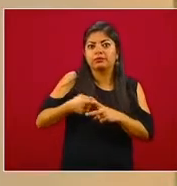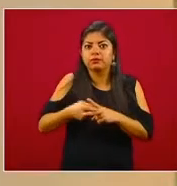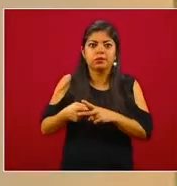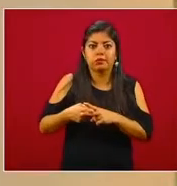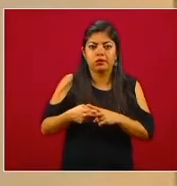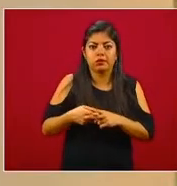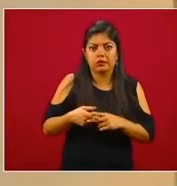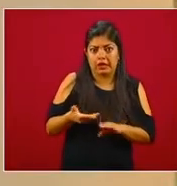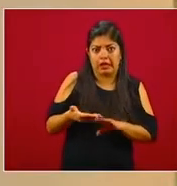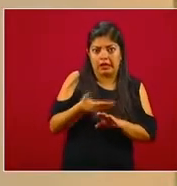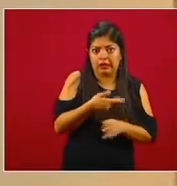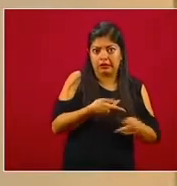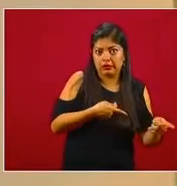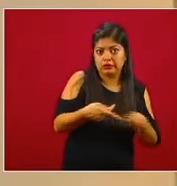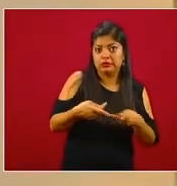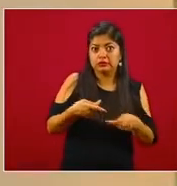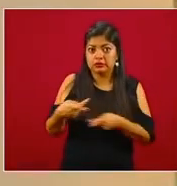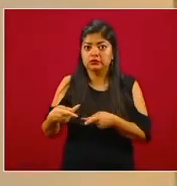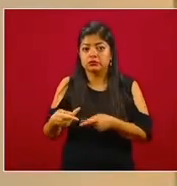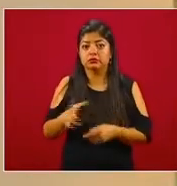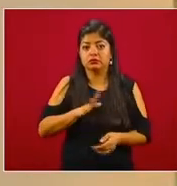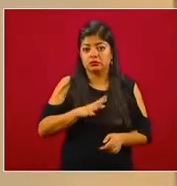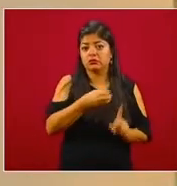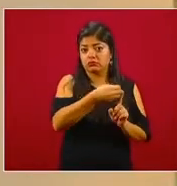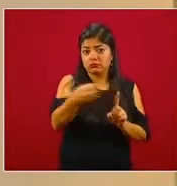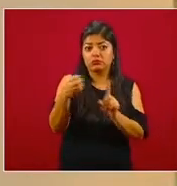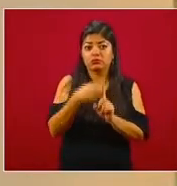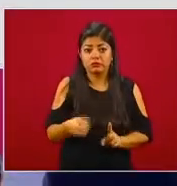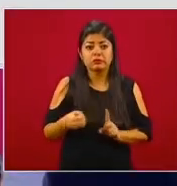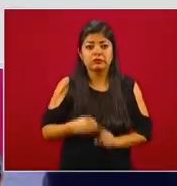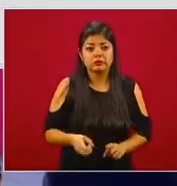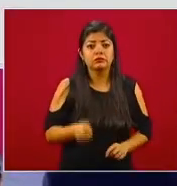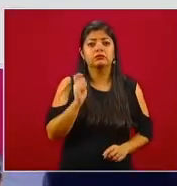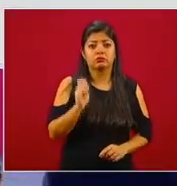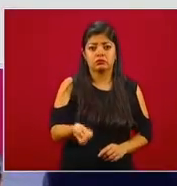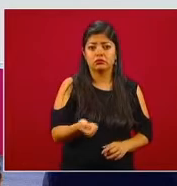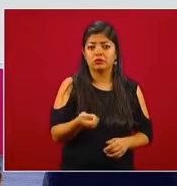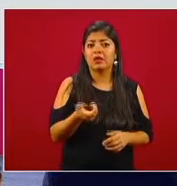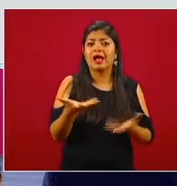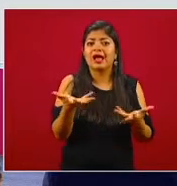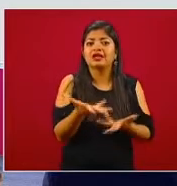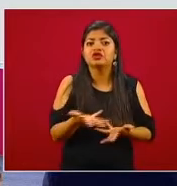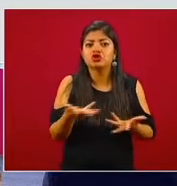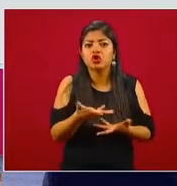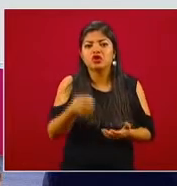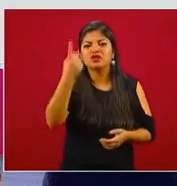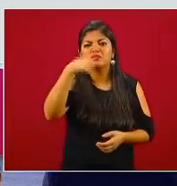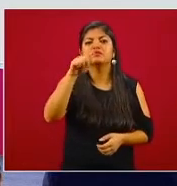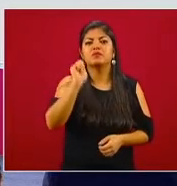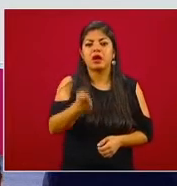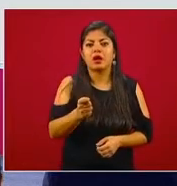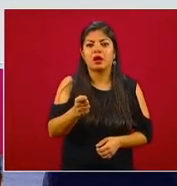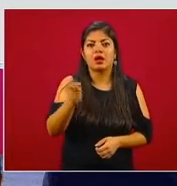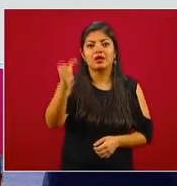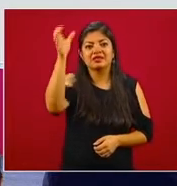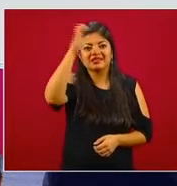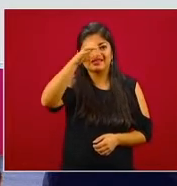At CONACYT, what we did was to start a research project on the incidence of